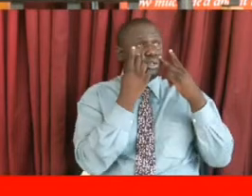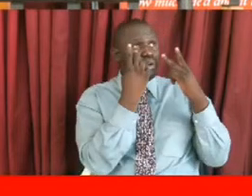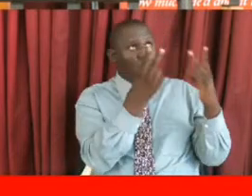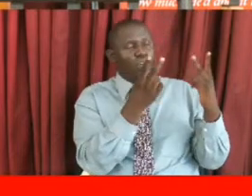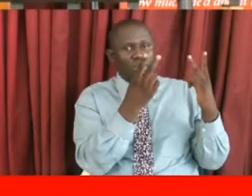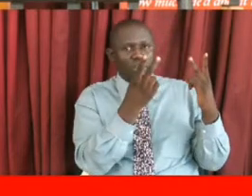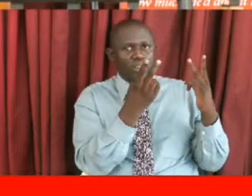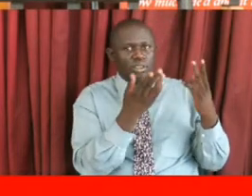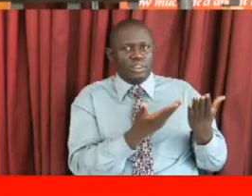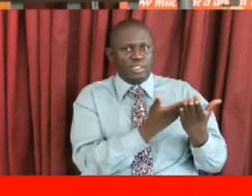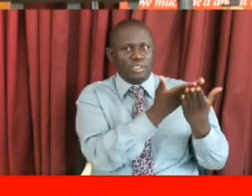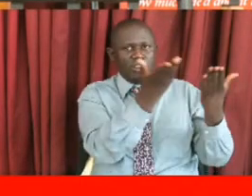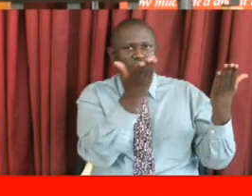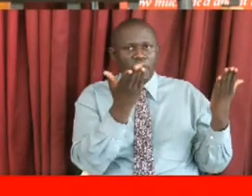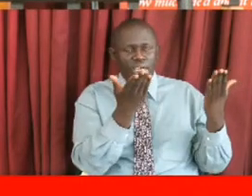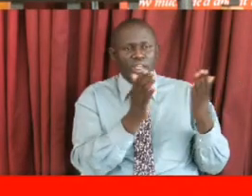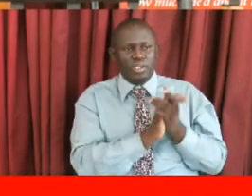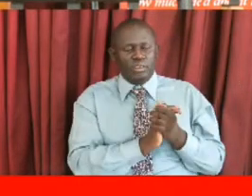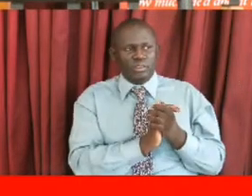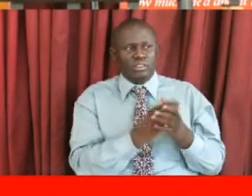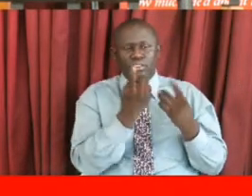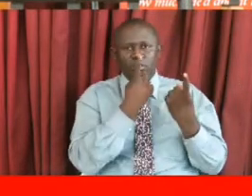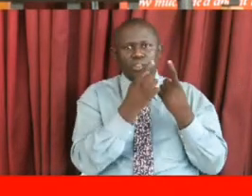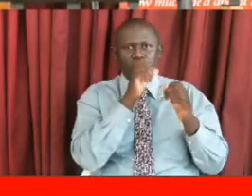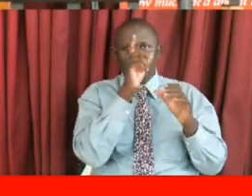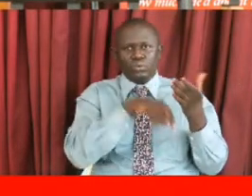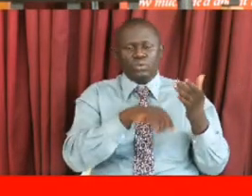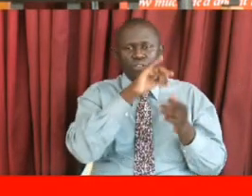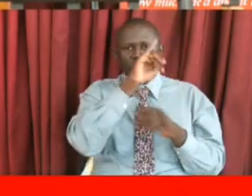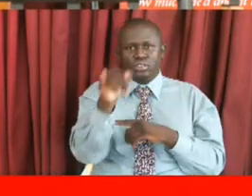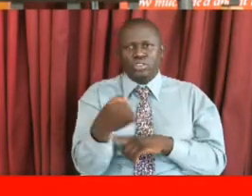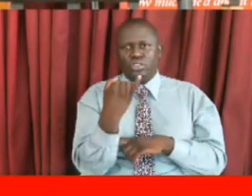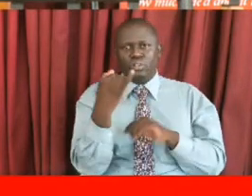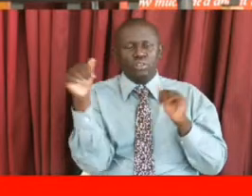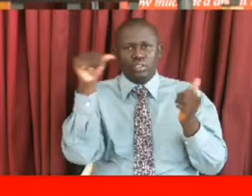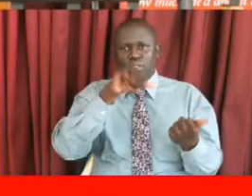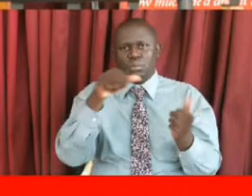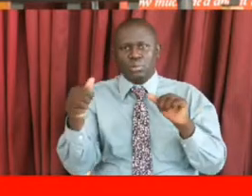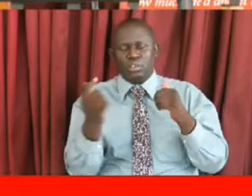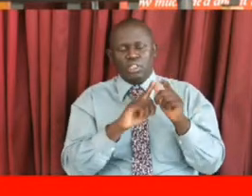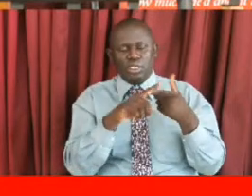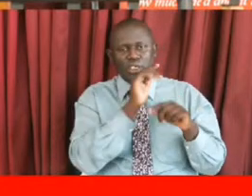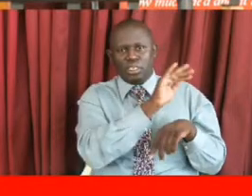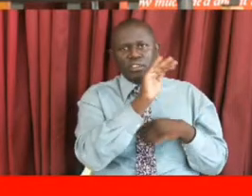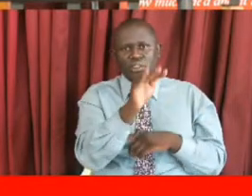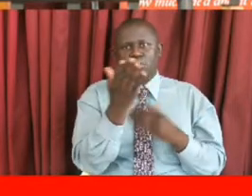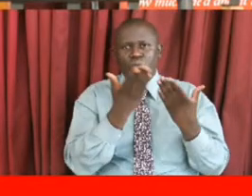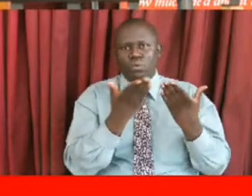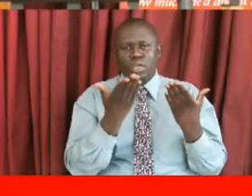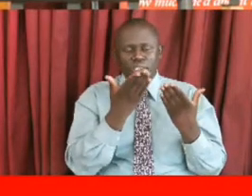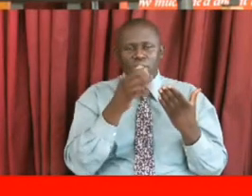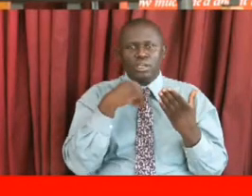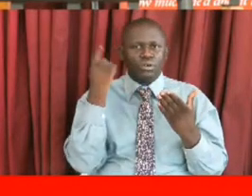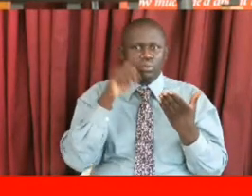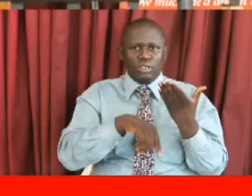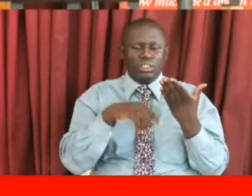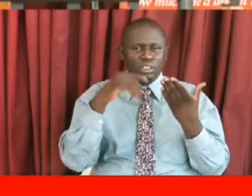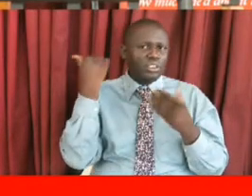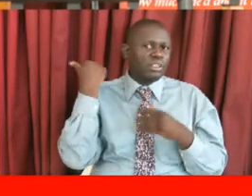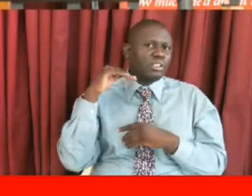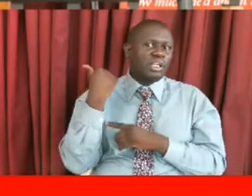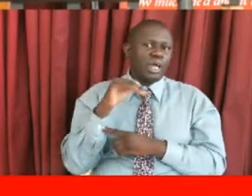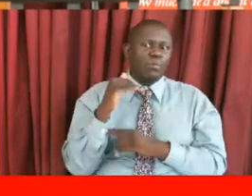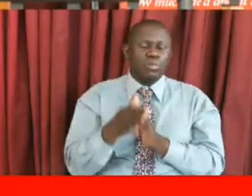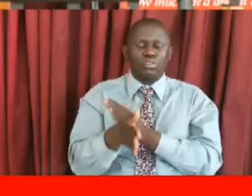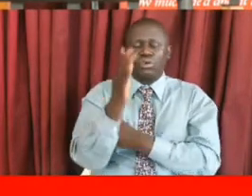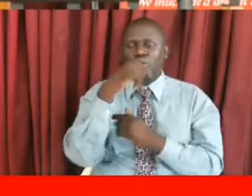is he's talking about John the Baptist there is the Lamb of God that takes away the SE of the world